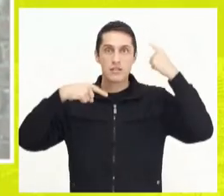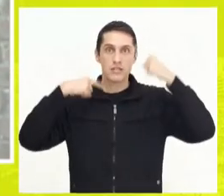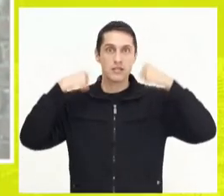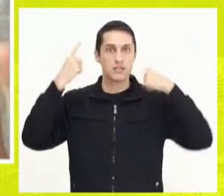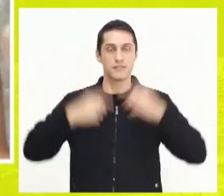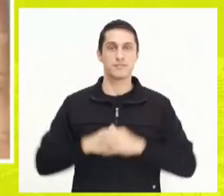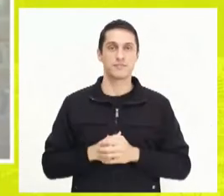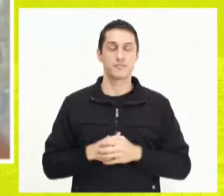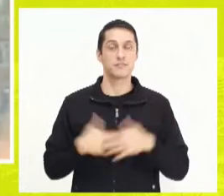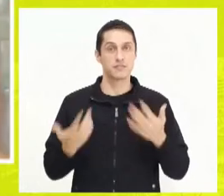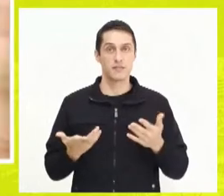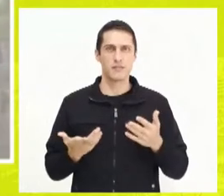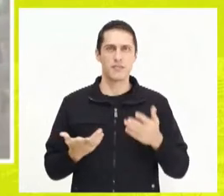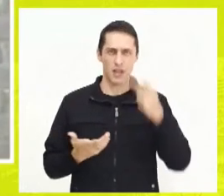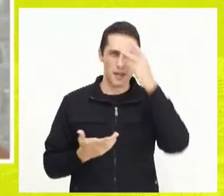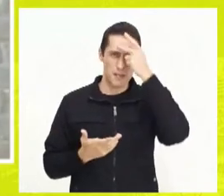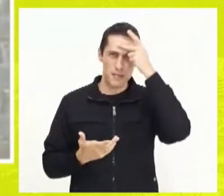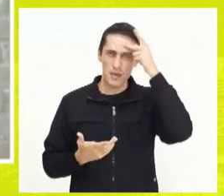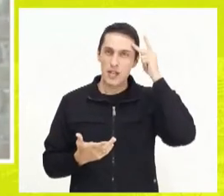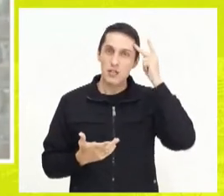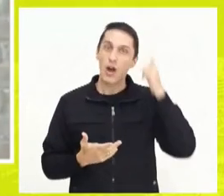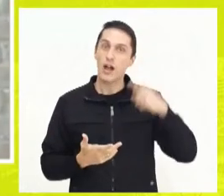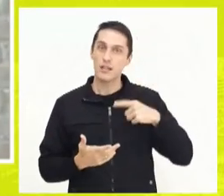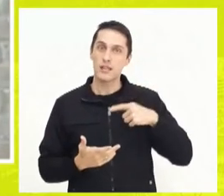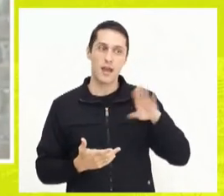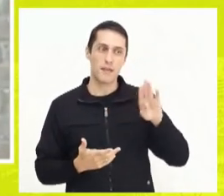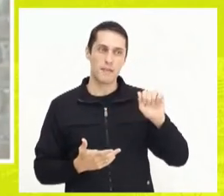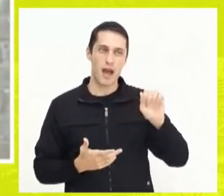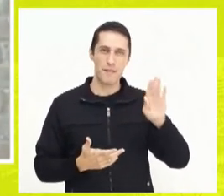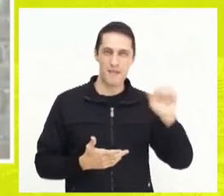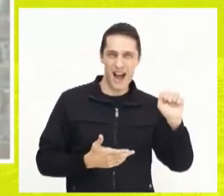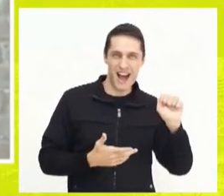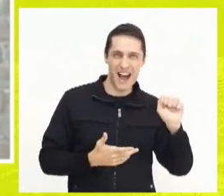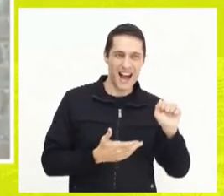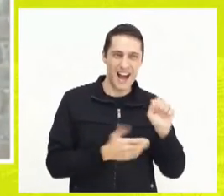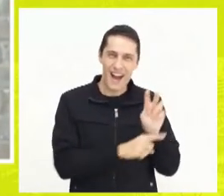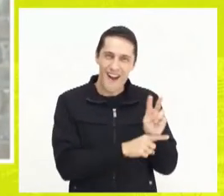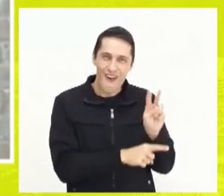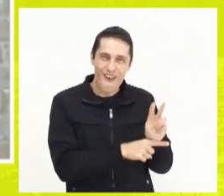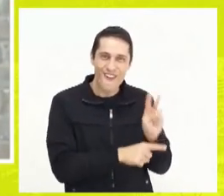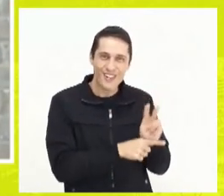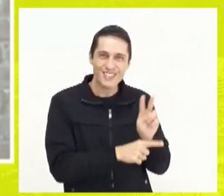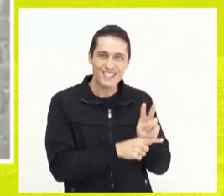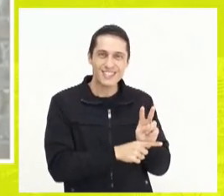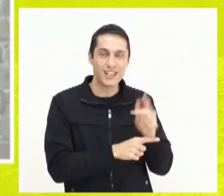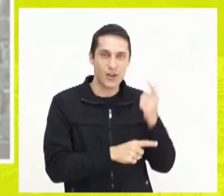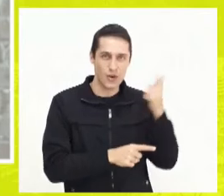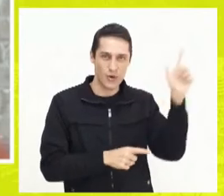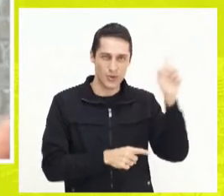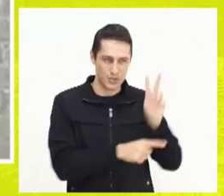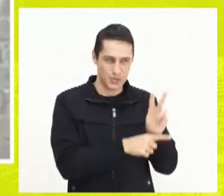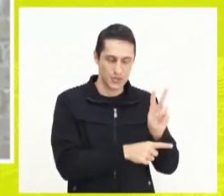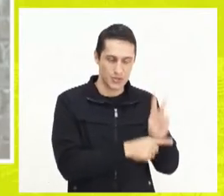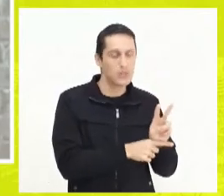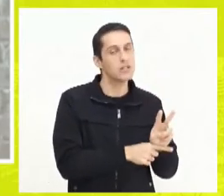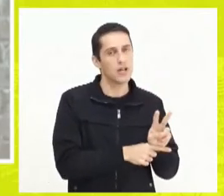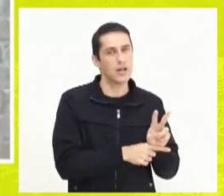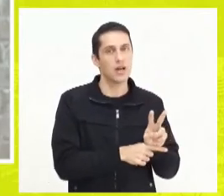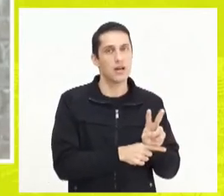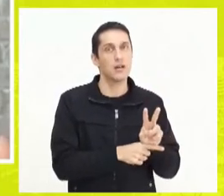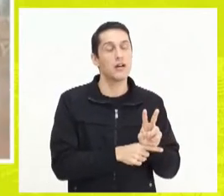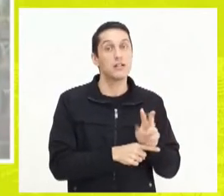kids or who's not a primary caretaker who has a nanny there could be an alienation